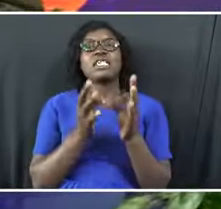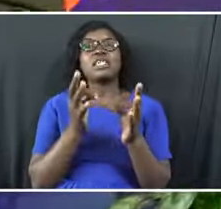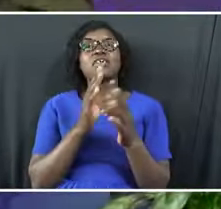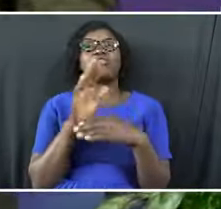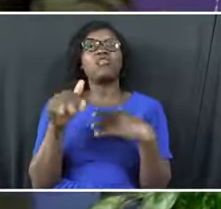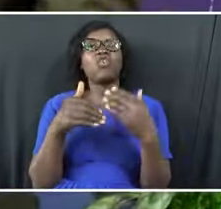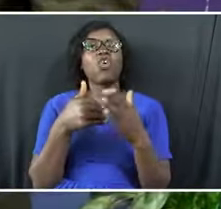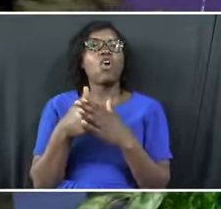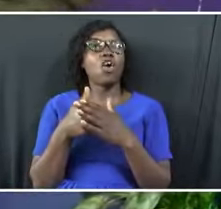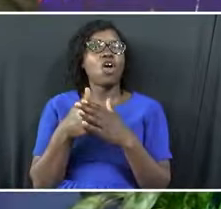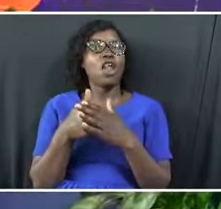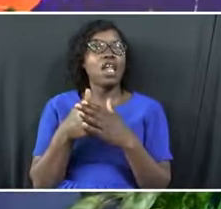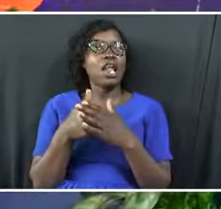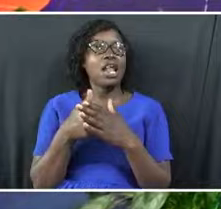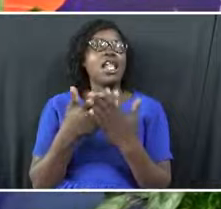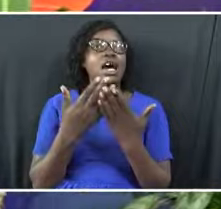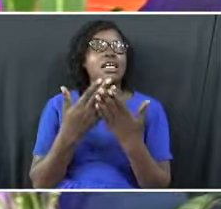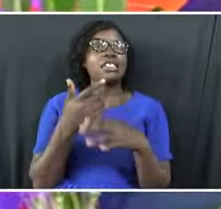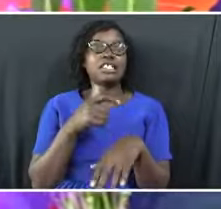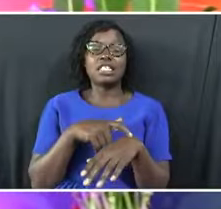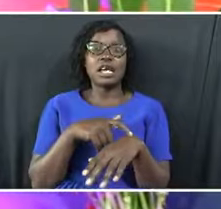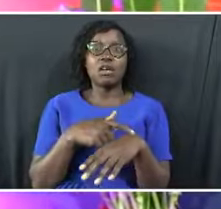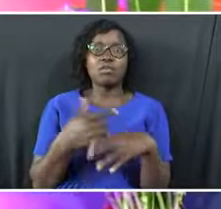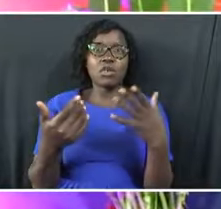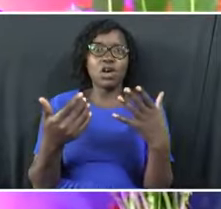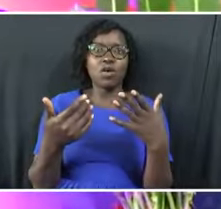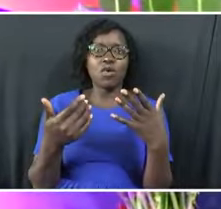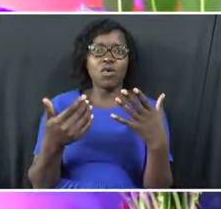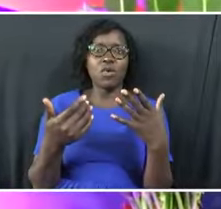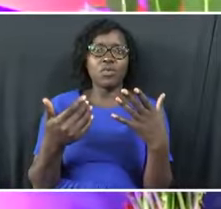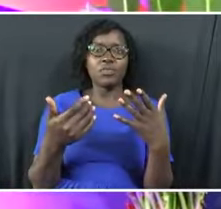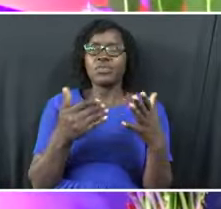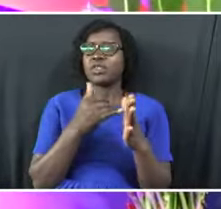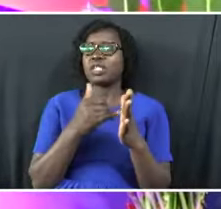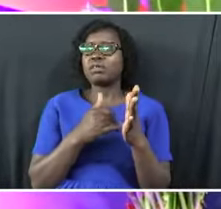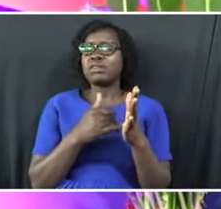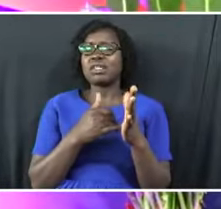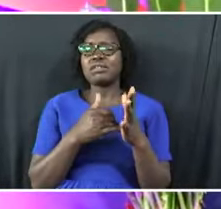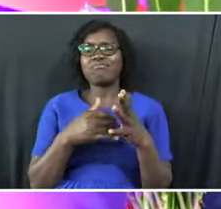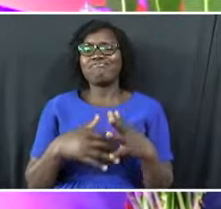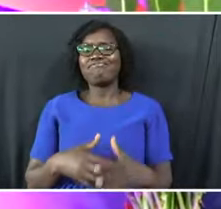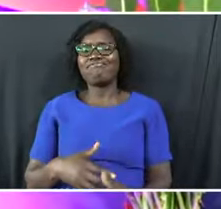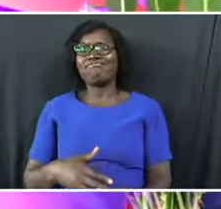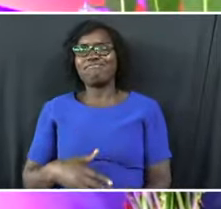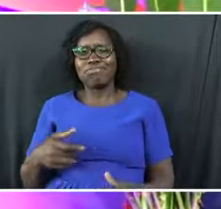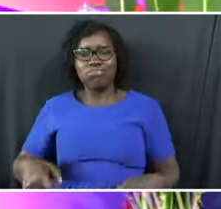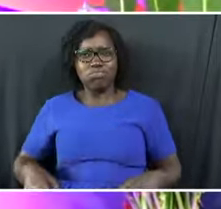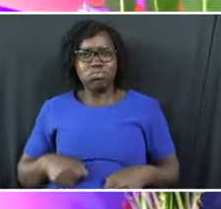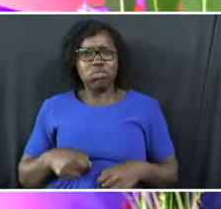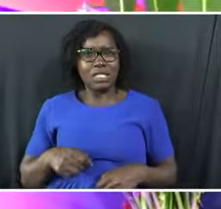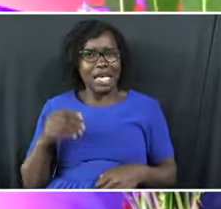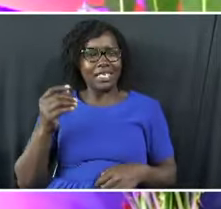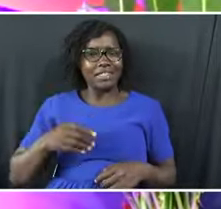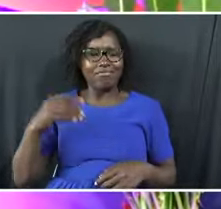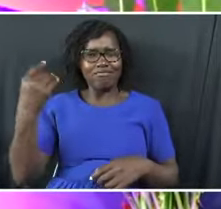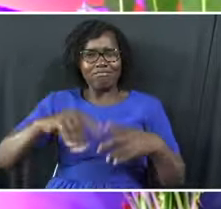a pelt and it is tied within your groins, maybe you just get it out and administer